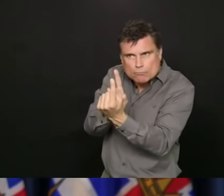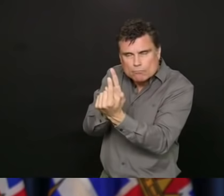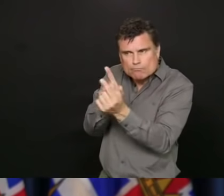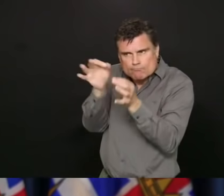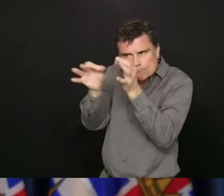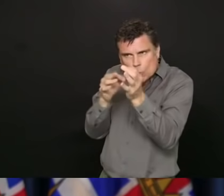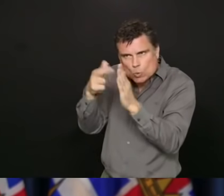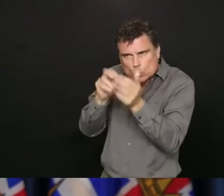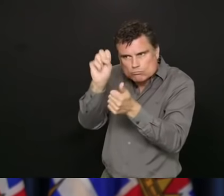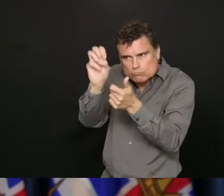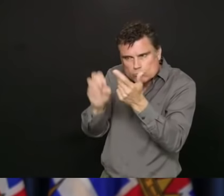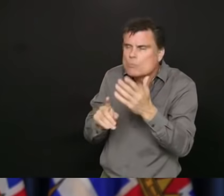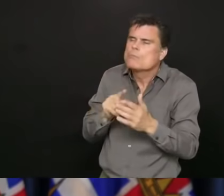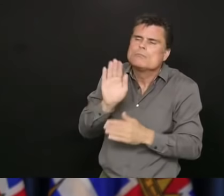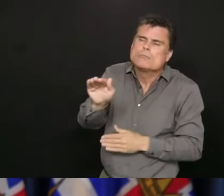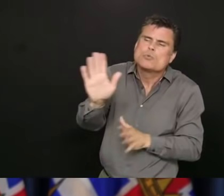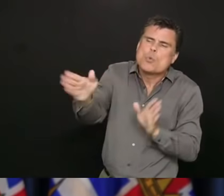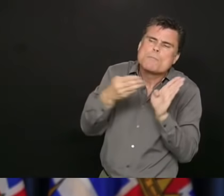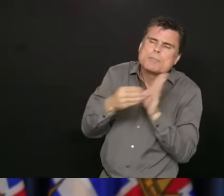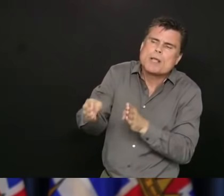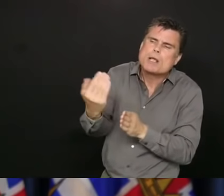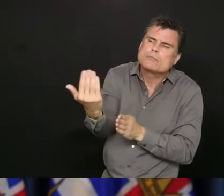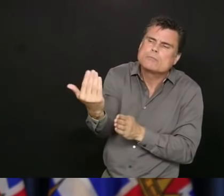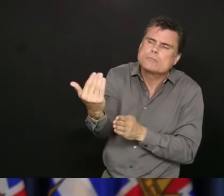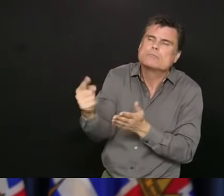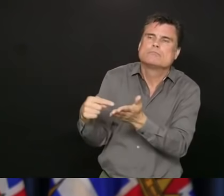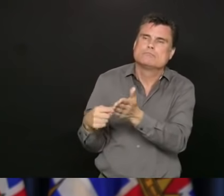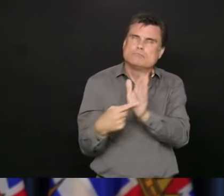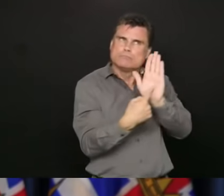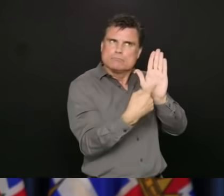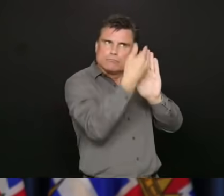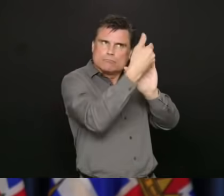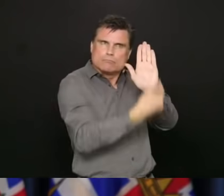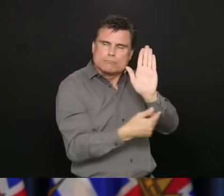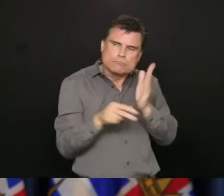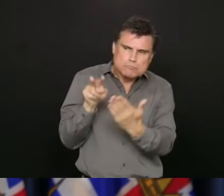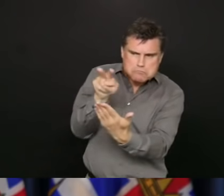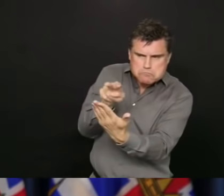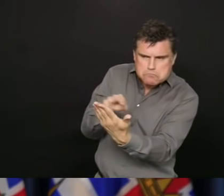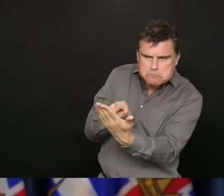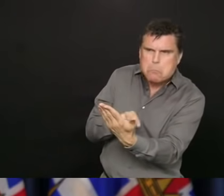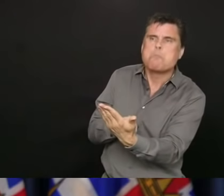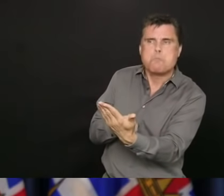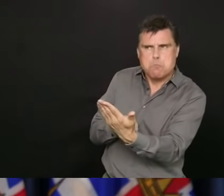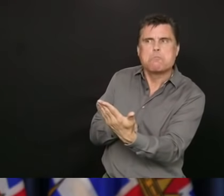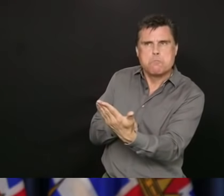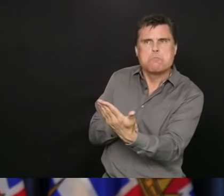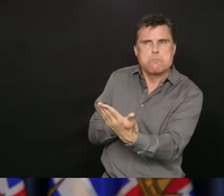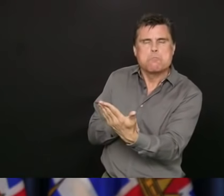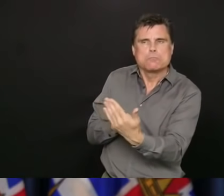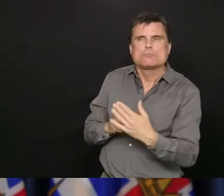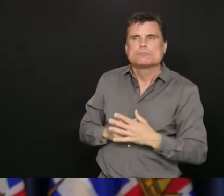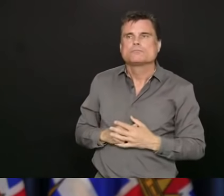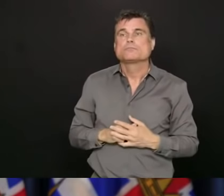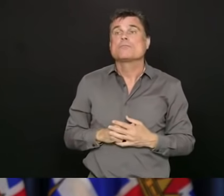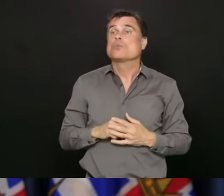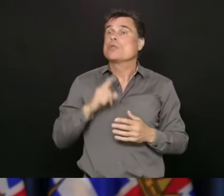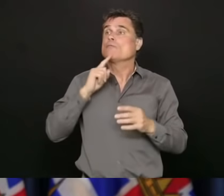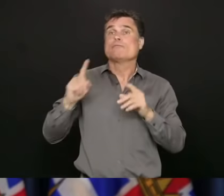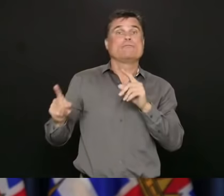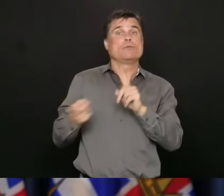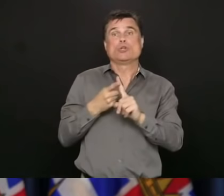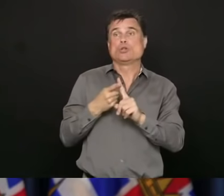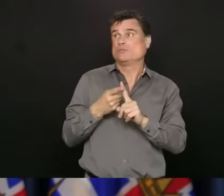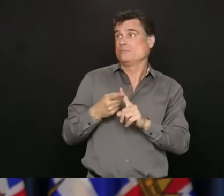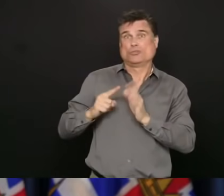took the steps we did. It was provocative at the time, and now it's second nature, and I think that's how change happens. If you see a problem, try and